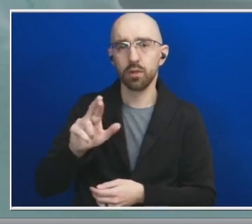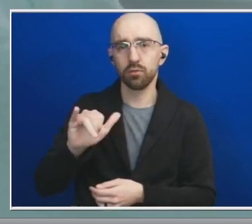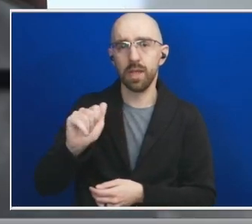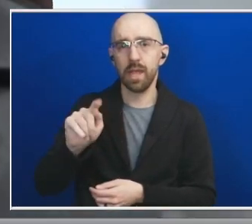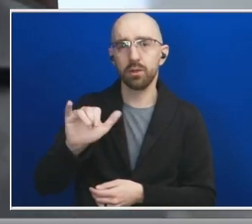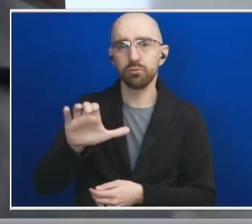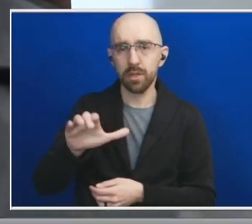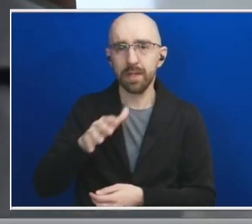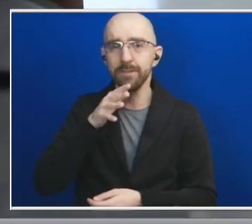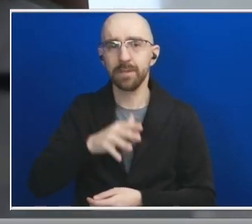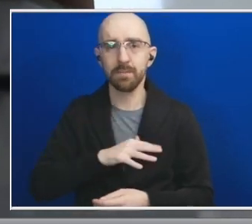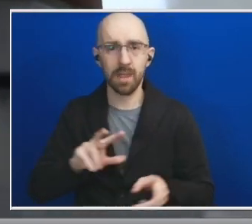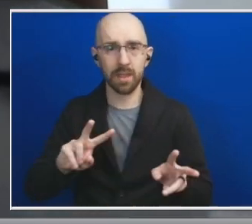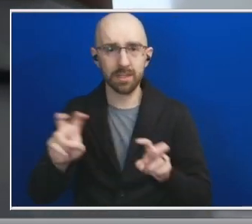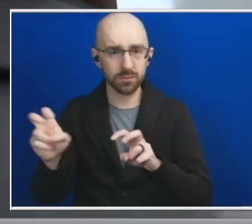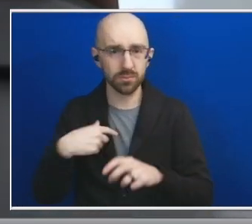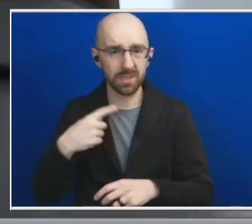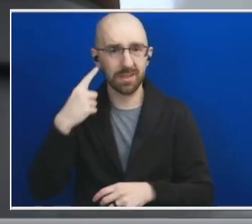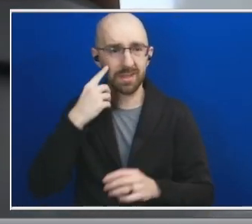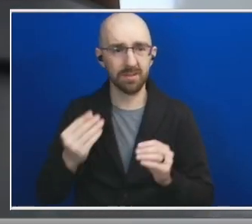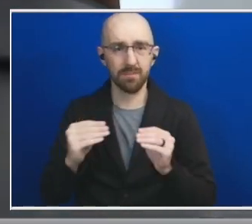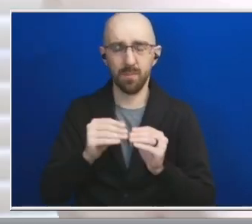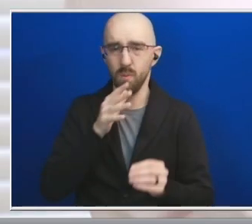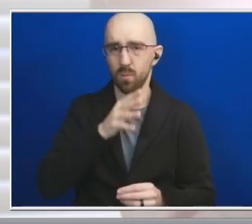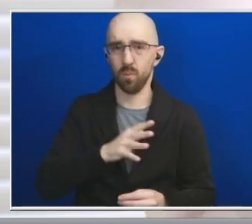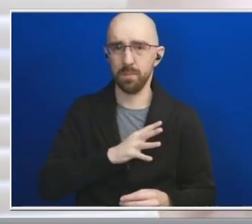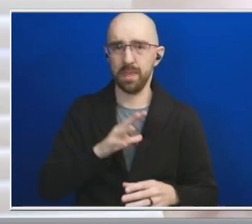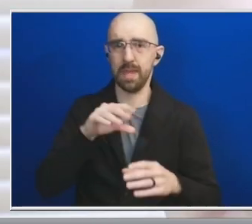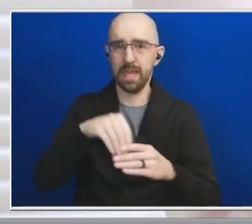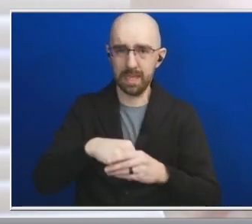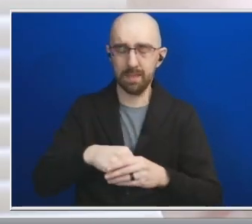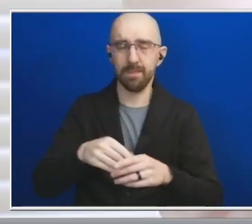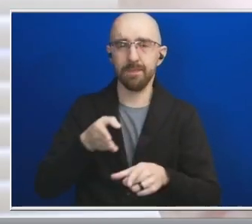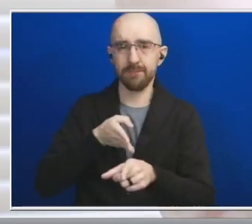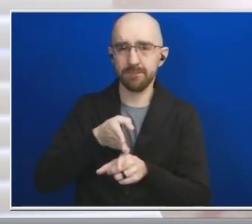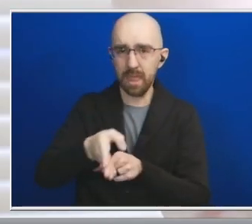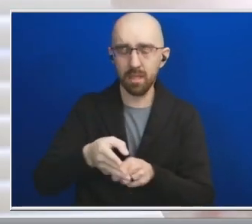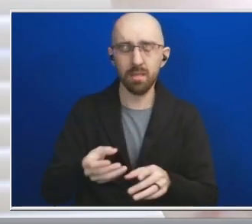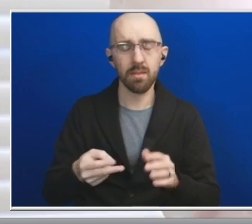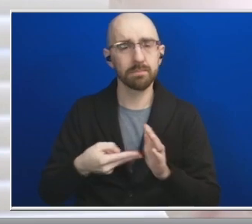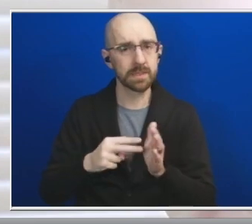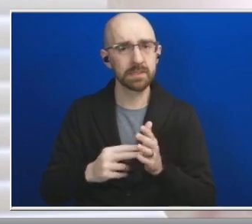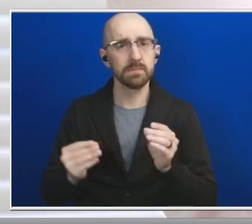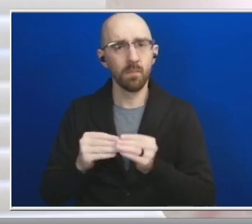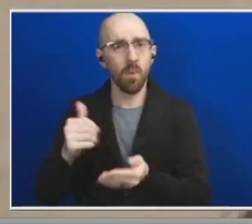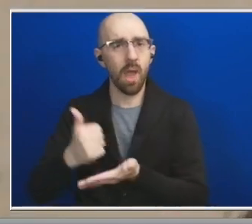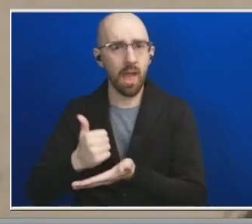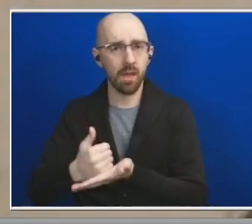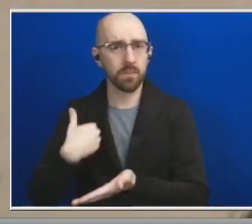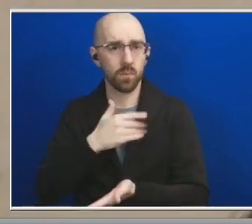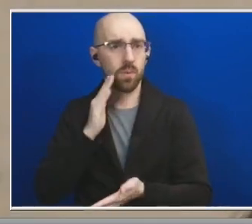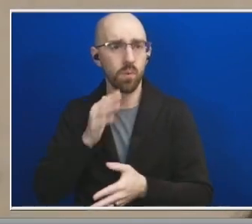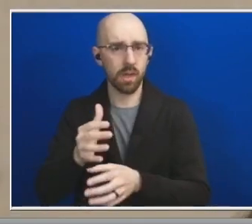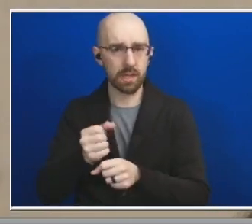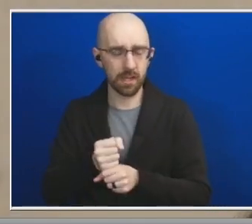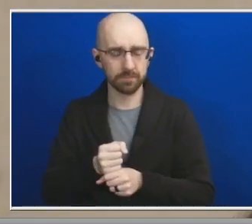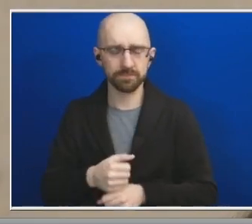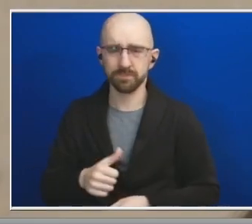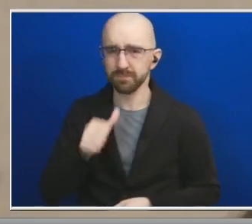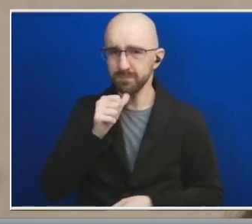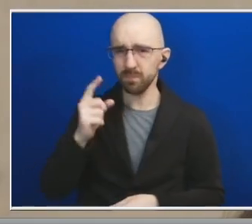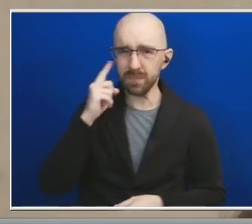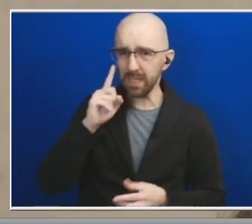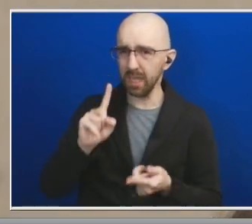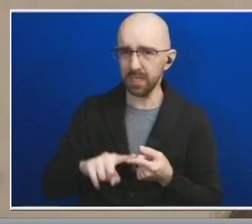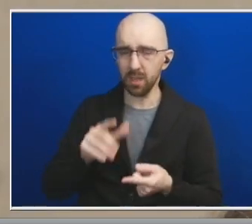would think that the more women in the field, the more help we're going to get. I don't think until women